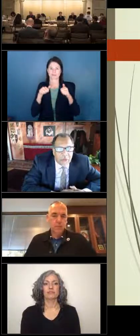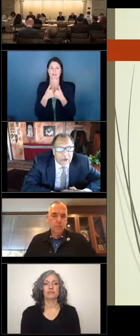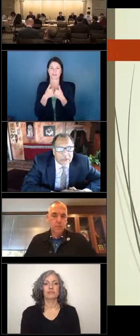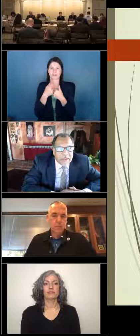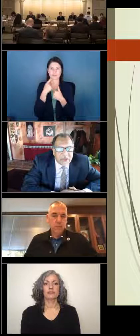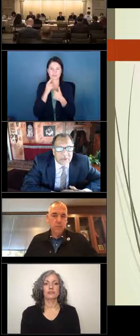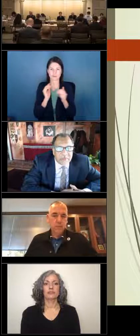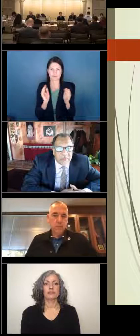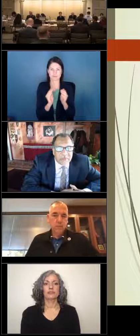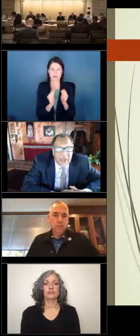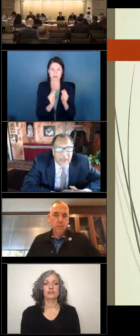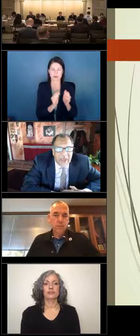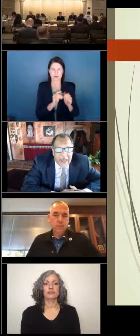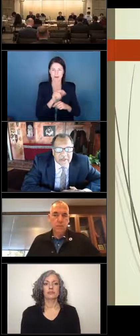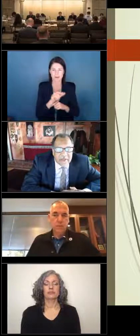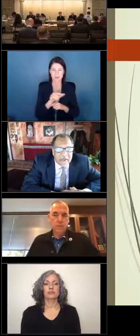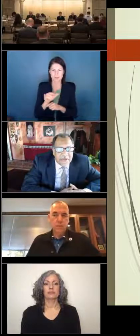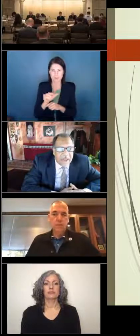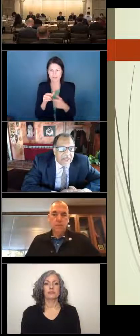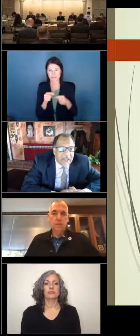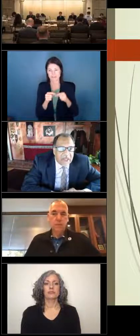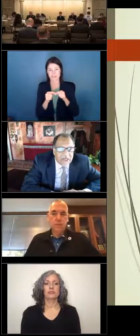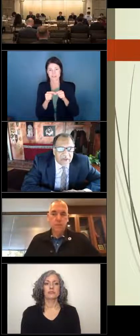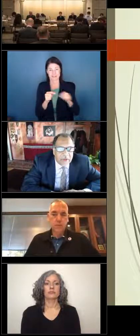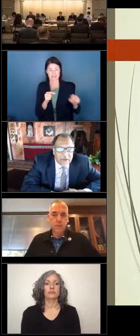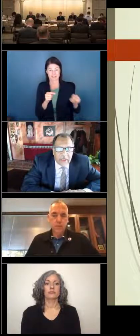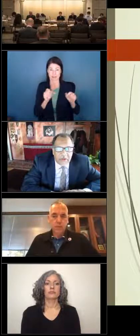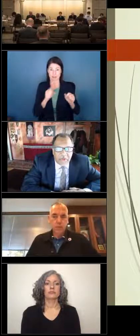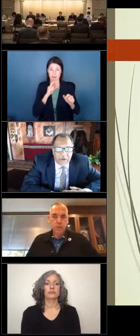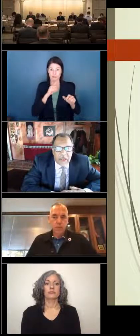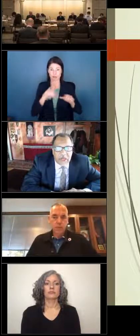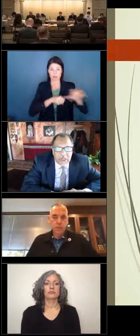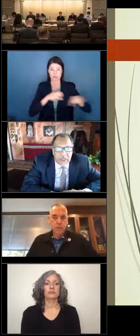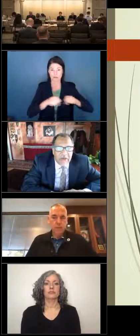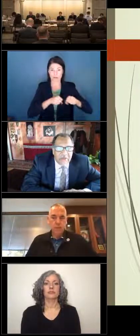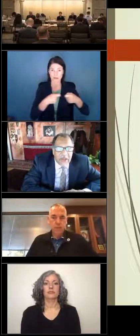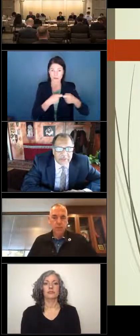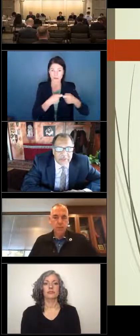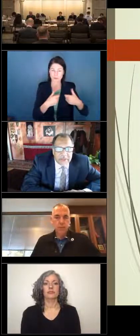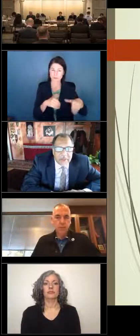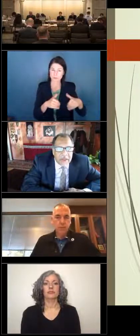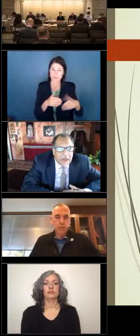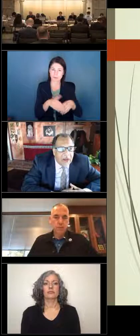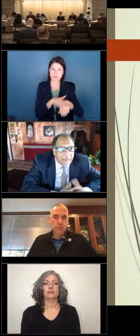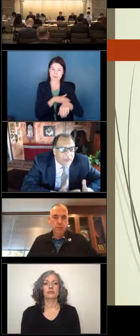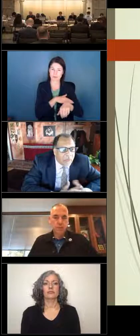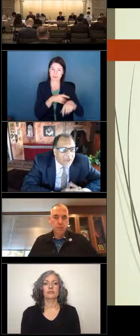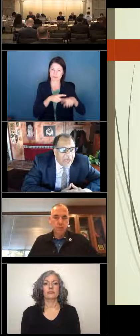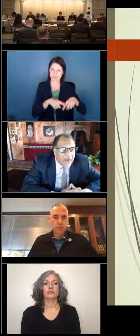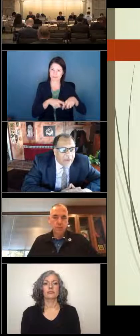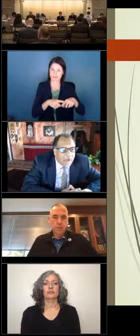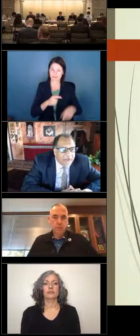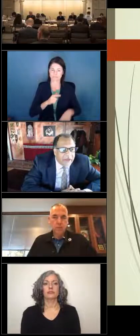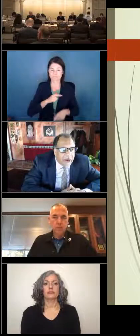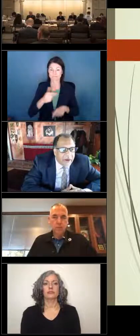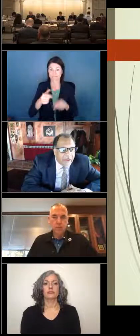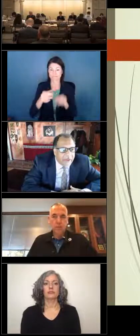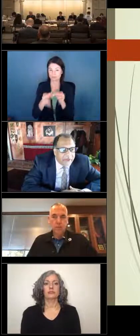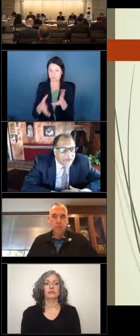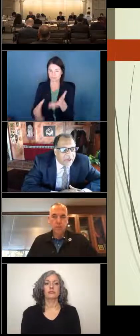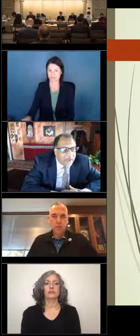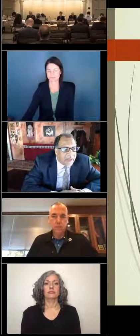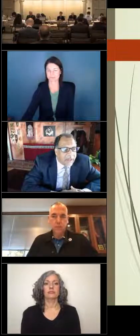smaller airports in terms of how fast they engage in those electrification investments. And with that, I will end there